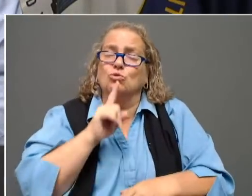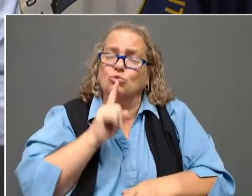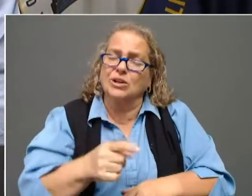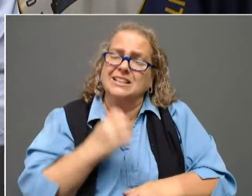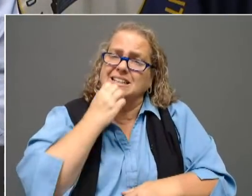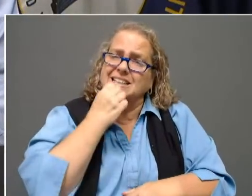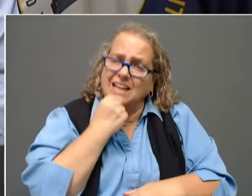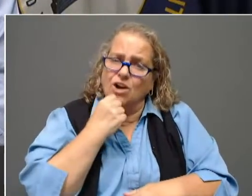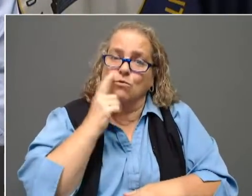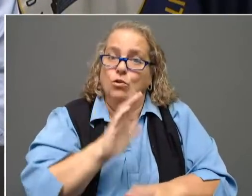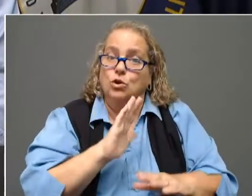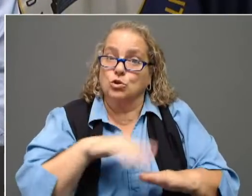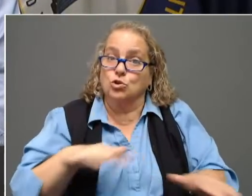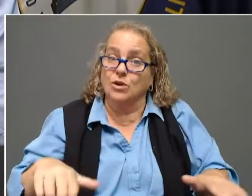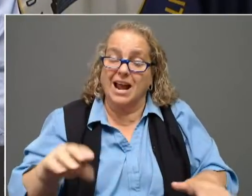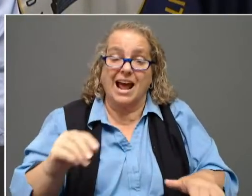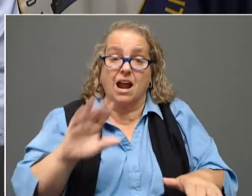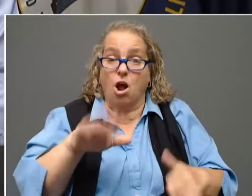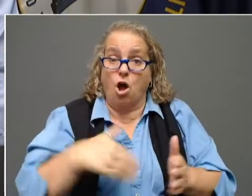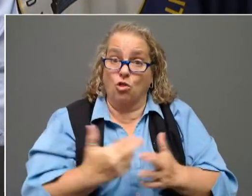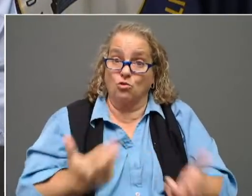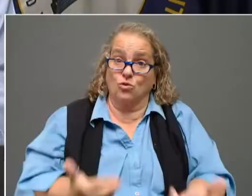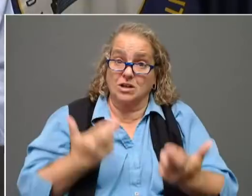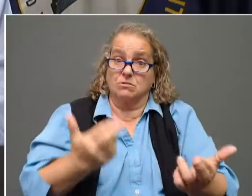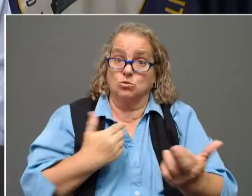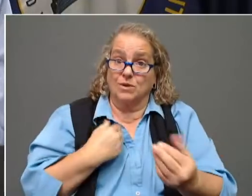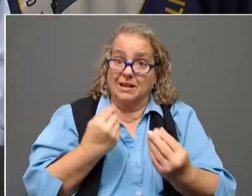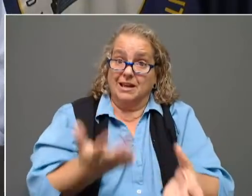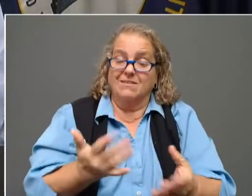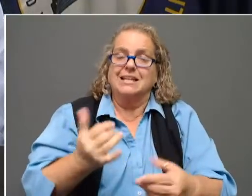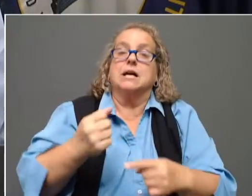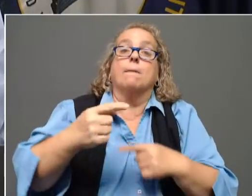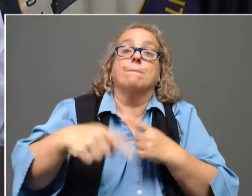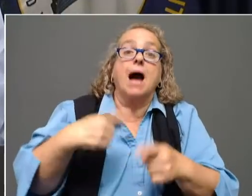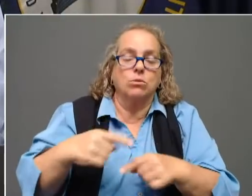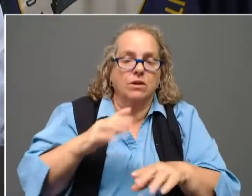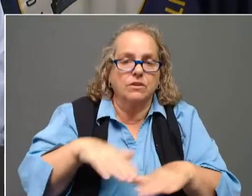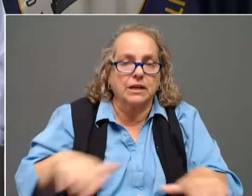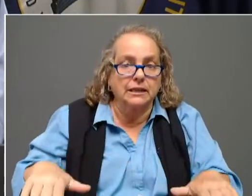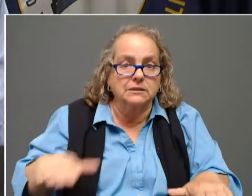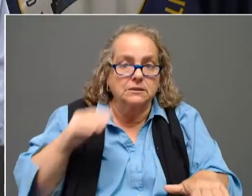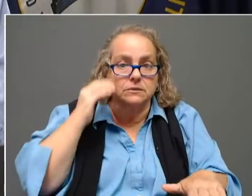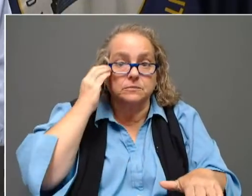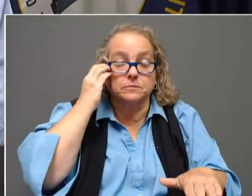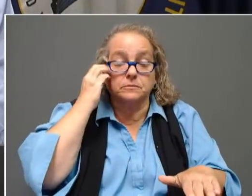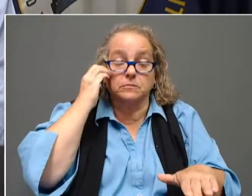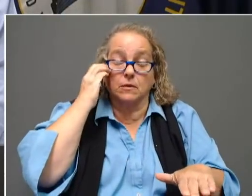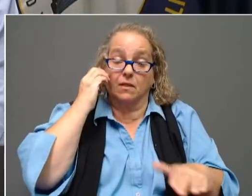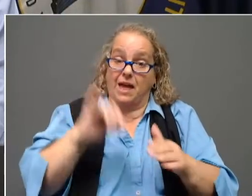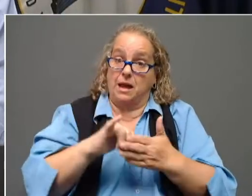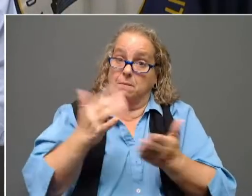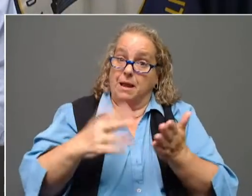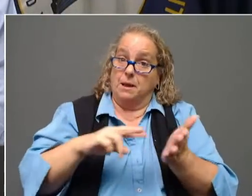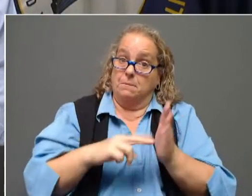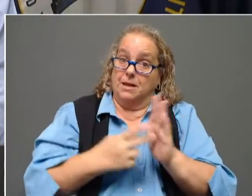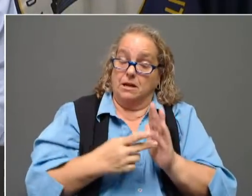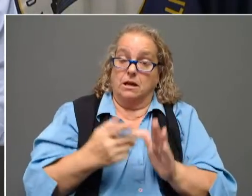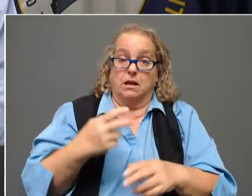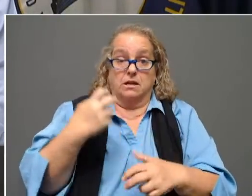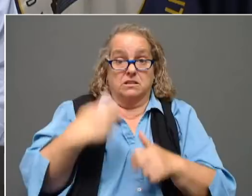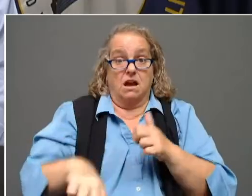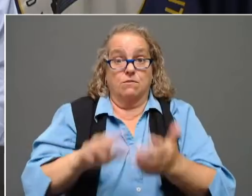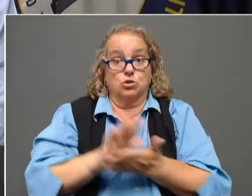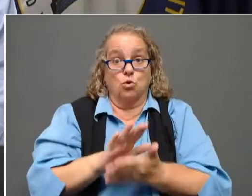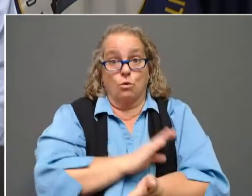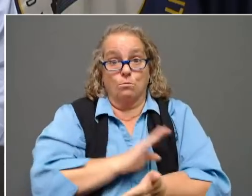every recommendation we've given is about the kids. And yes, that may mean that you got to go through some tough school board meetings, but if it's the right thing to